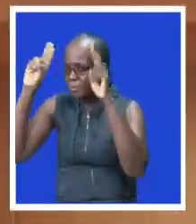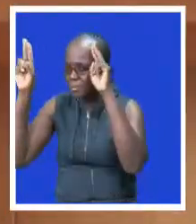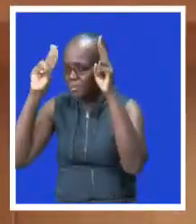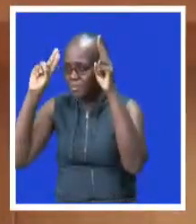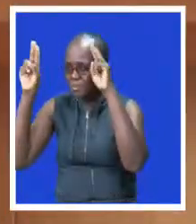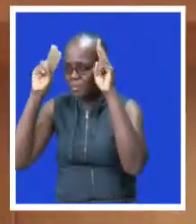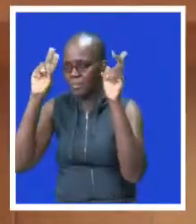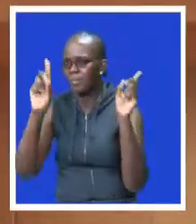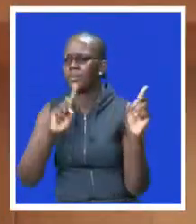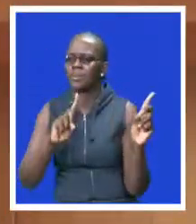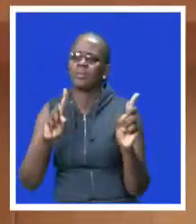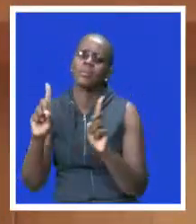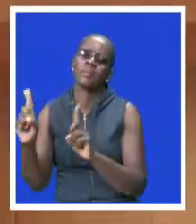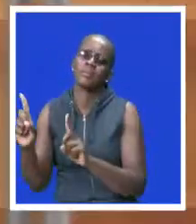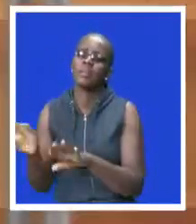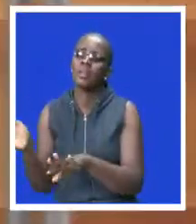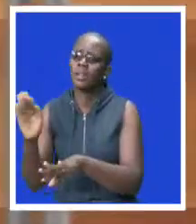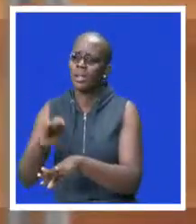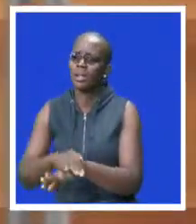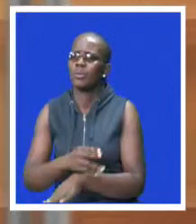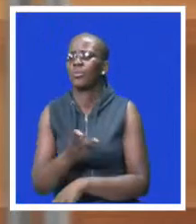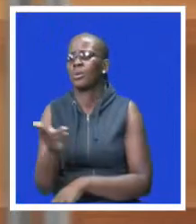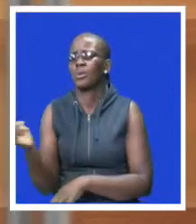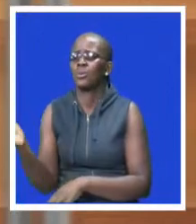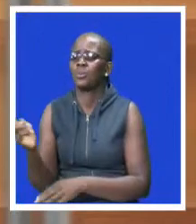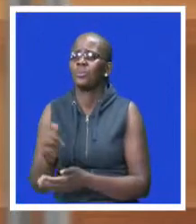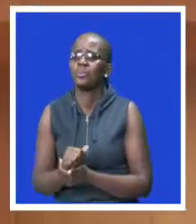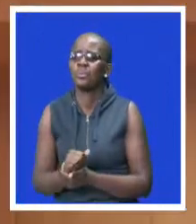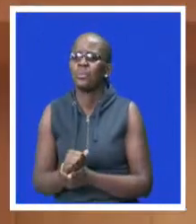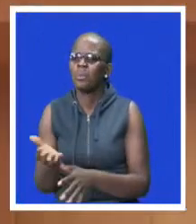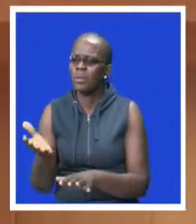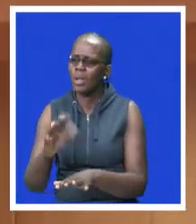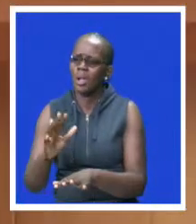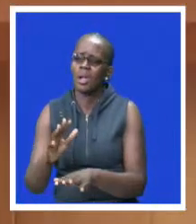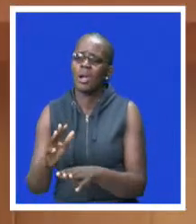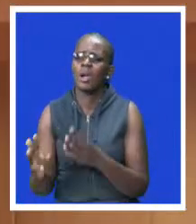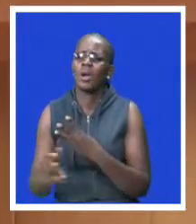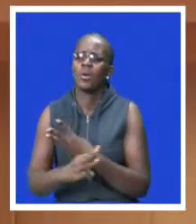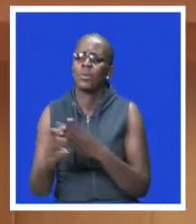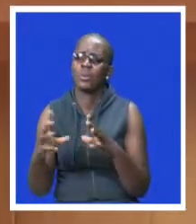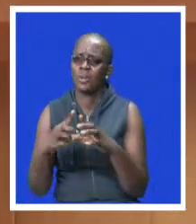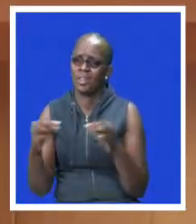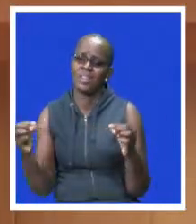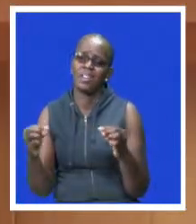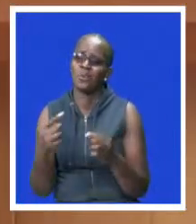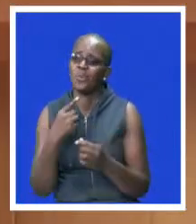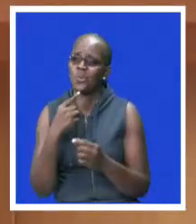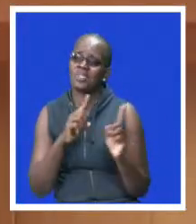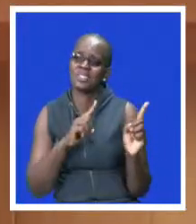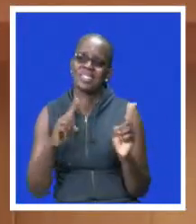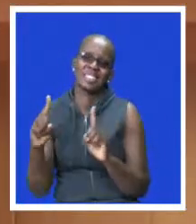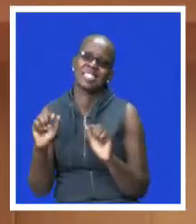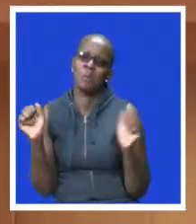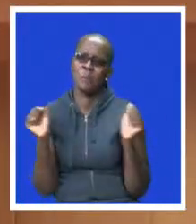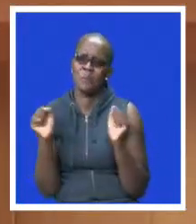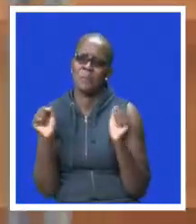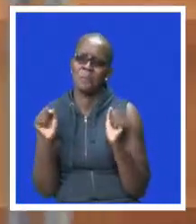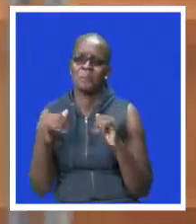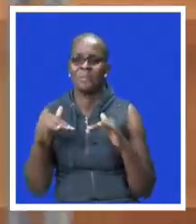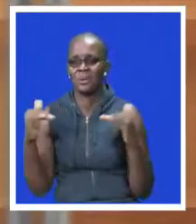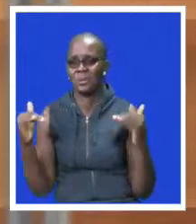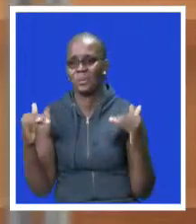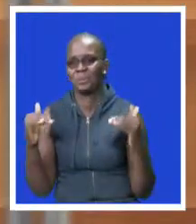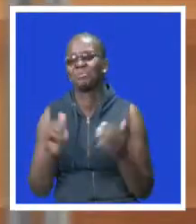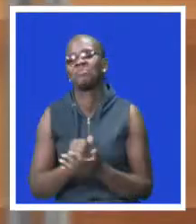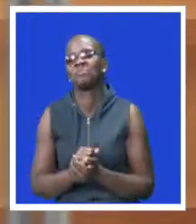thank you, Nogwazi. How are you? I'm good, thanks. How was your weekend? My weekend was cold. Okay. Yeah. Just